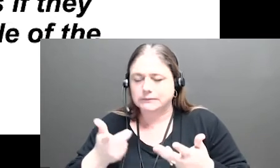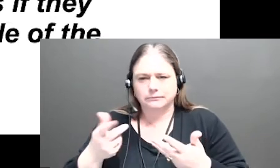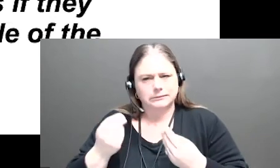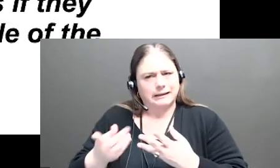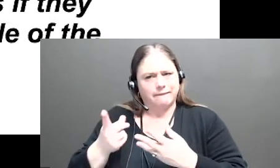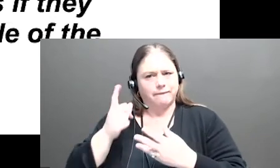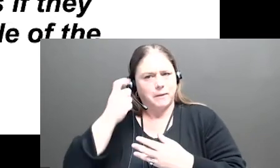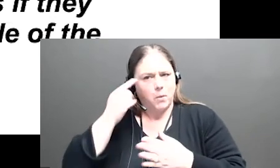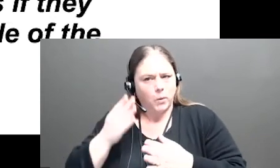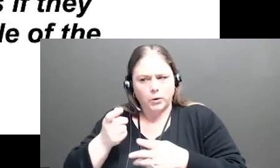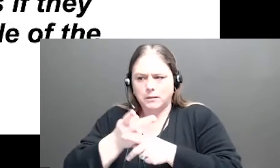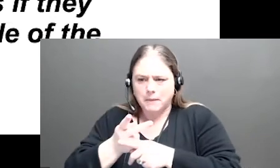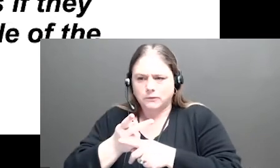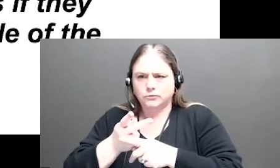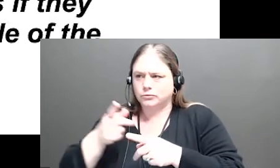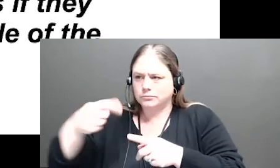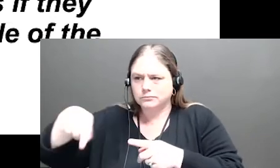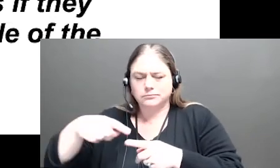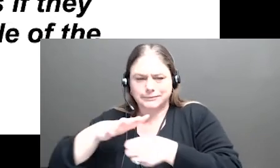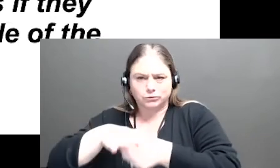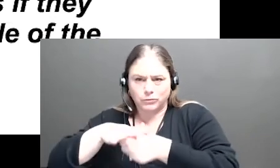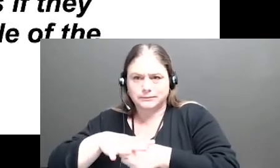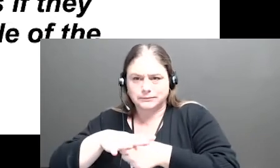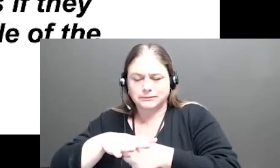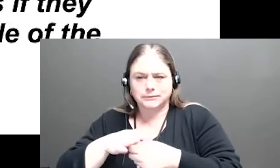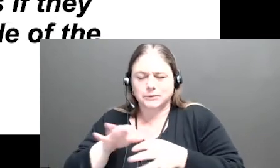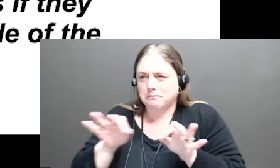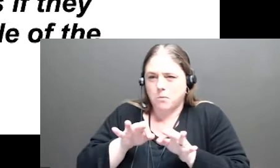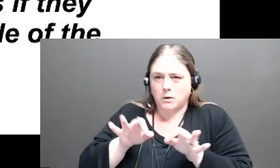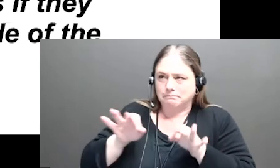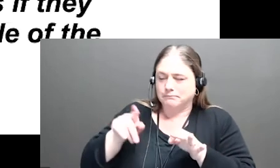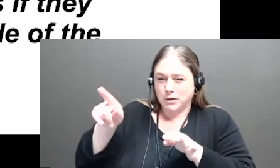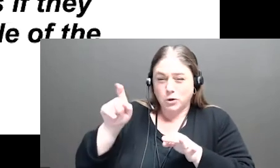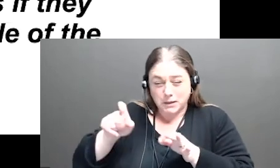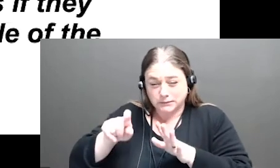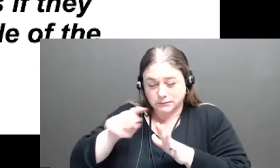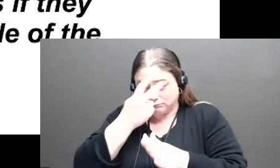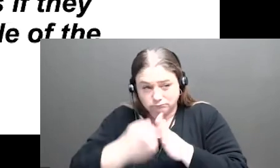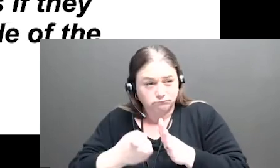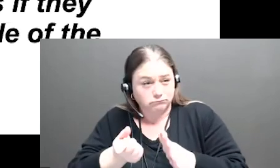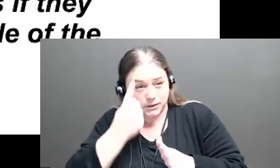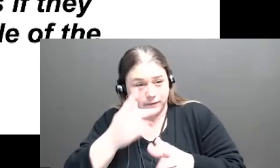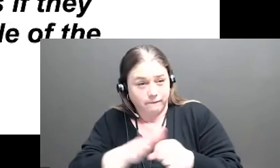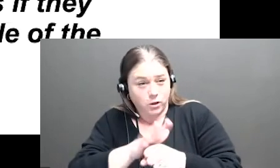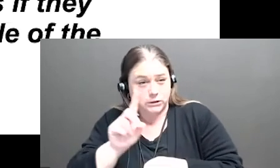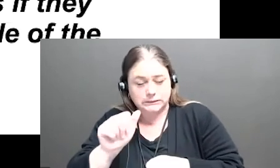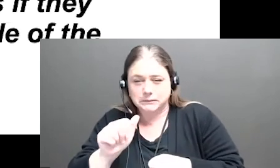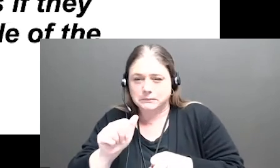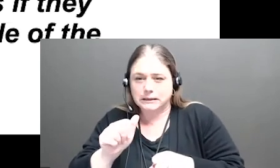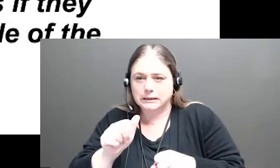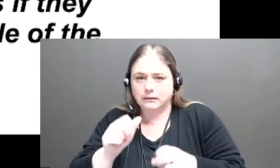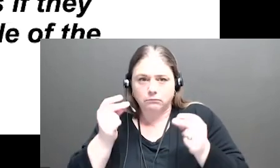inducing. And I think for employers to understand that you don't have to do a deep dive necessarily, but having a general understanding and